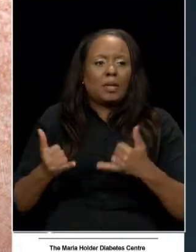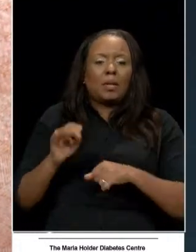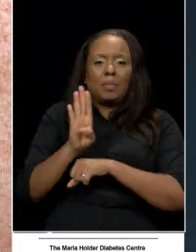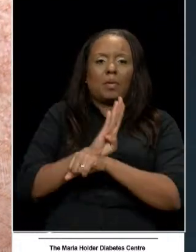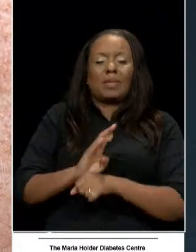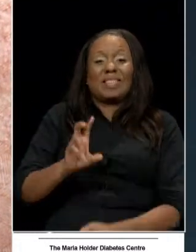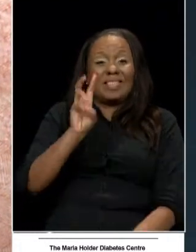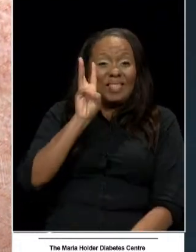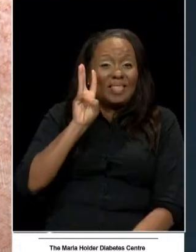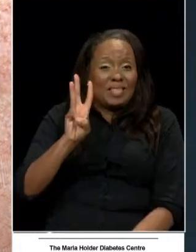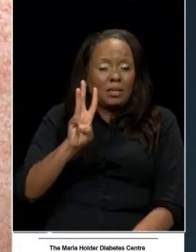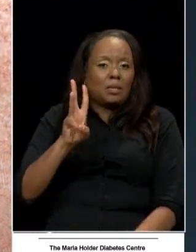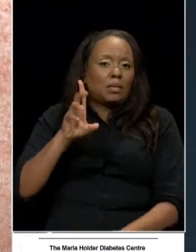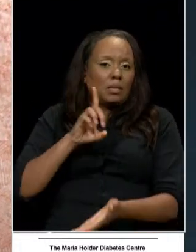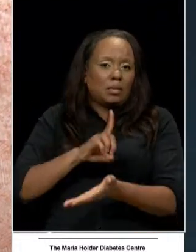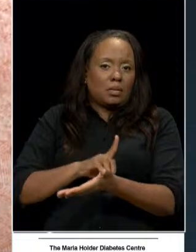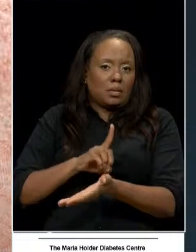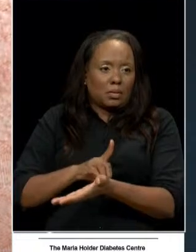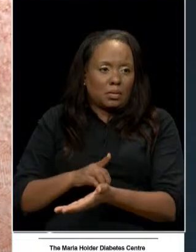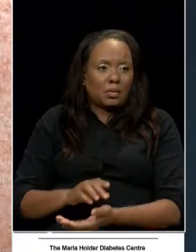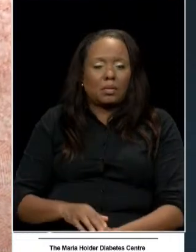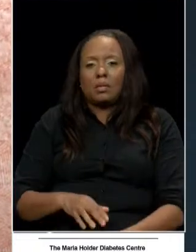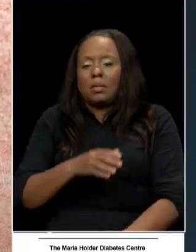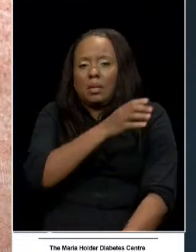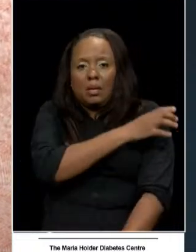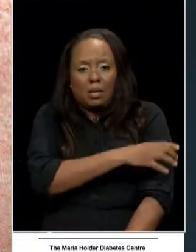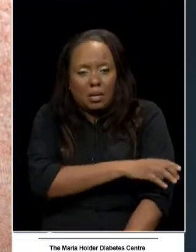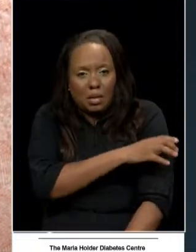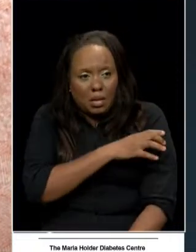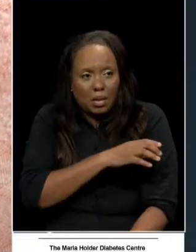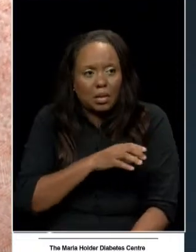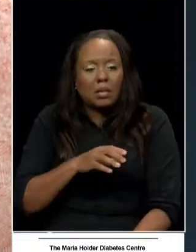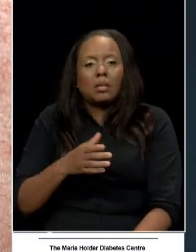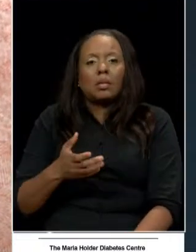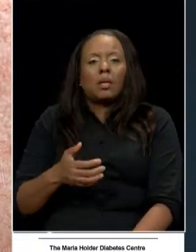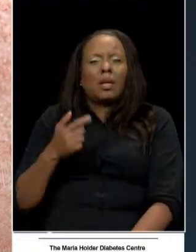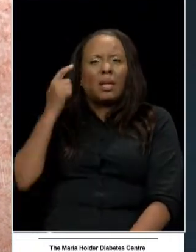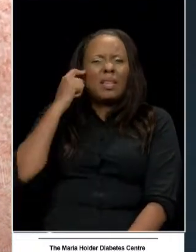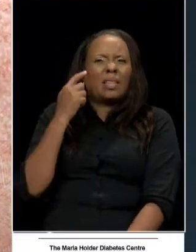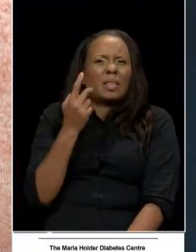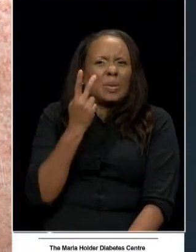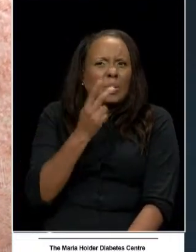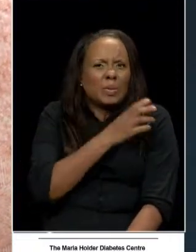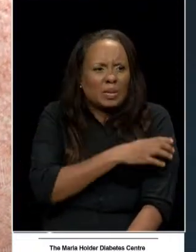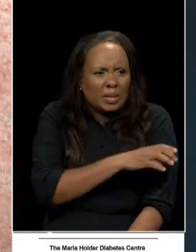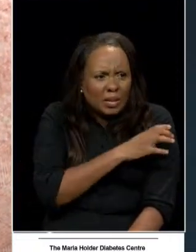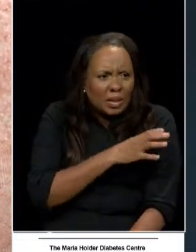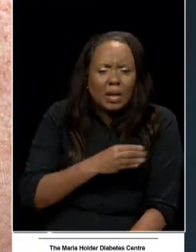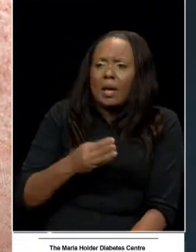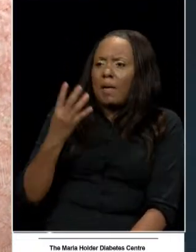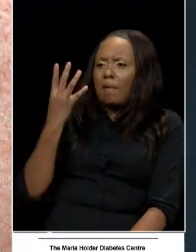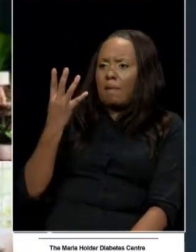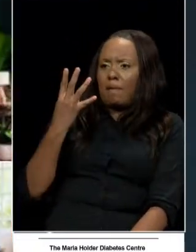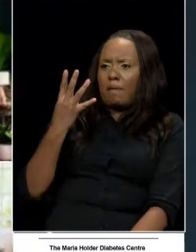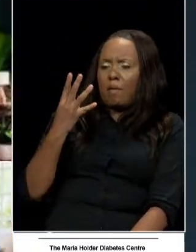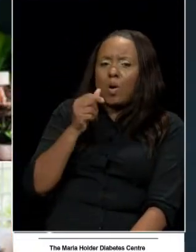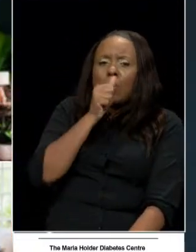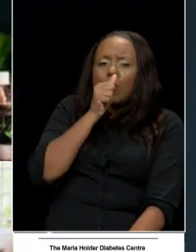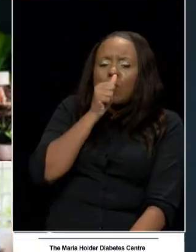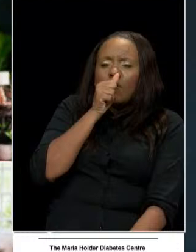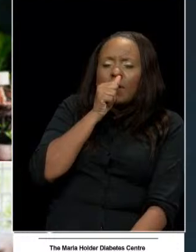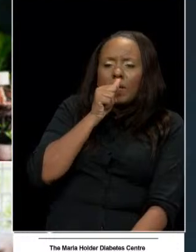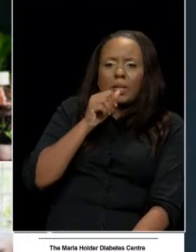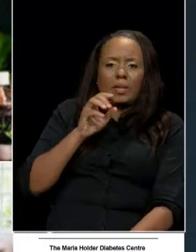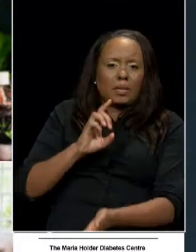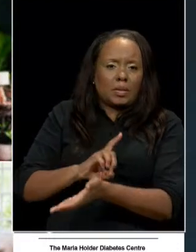practicing, whether we are in the polyclinic system. Mainly, I think there are 2 of them now, and 4 of us work privately. And the problem is that